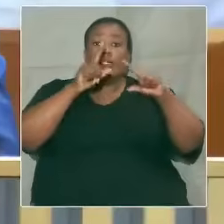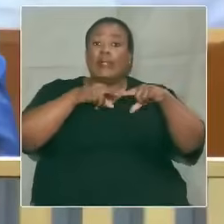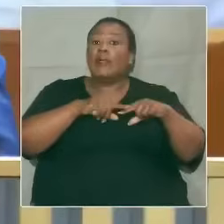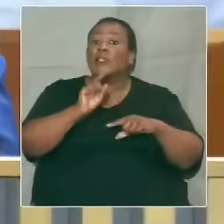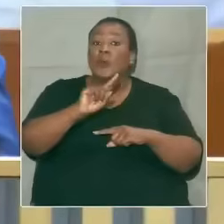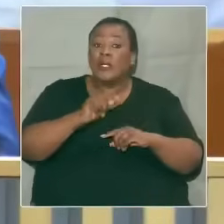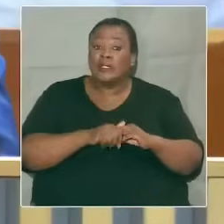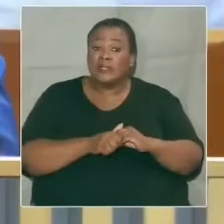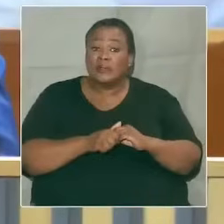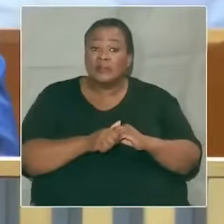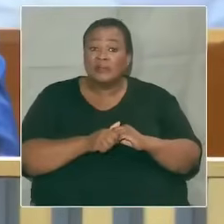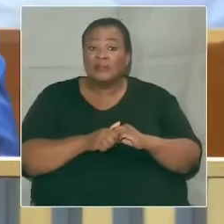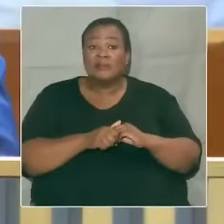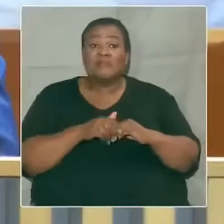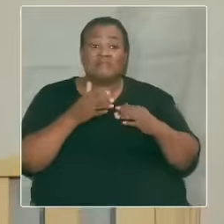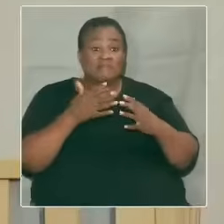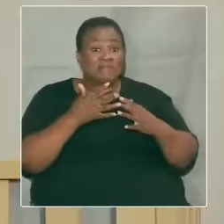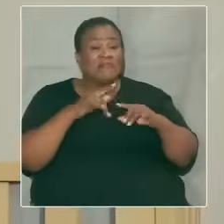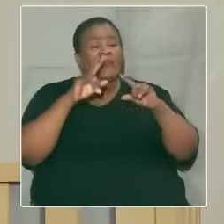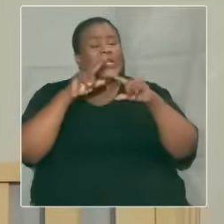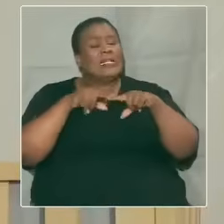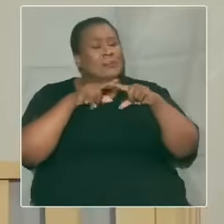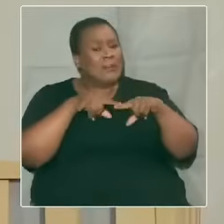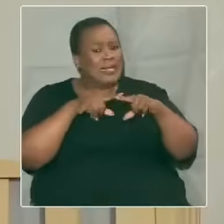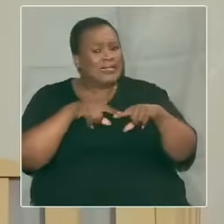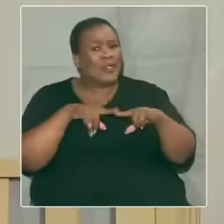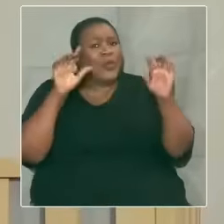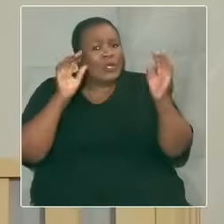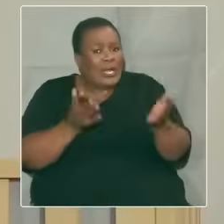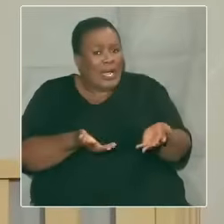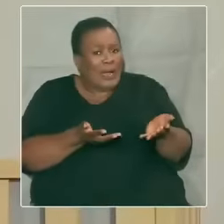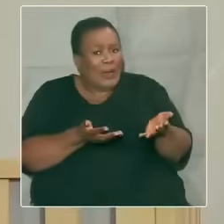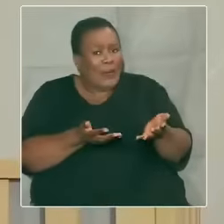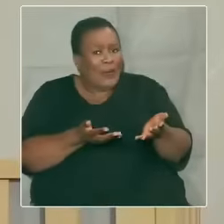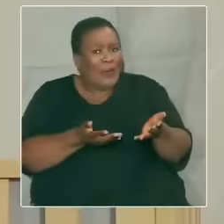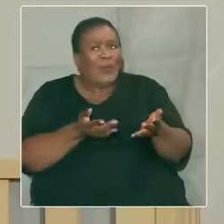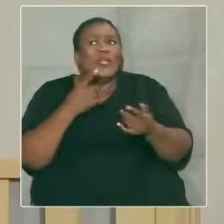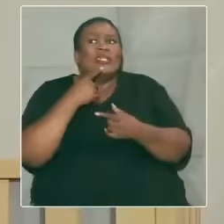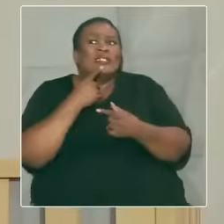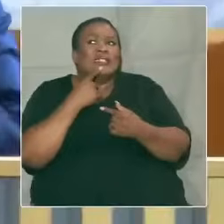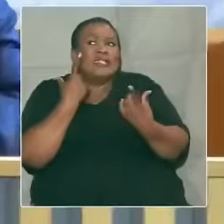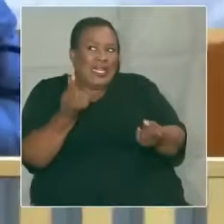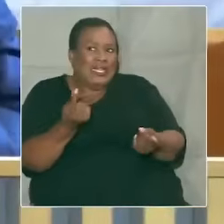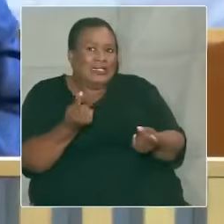on what? It depends on how he does it.